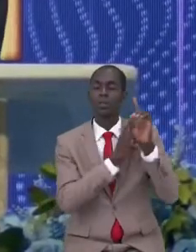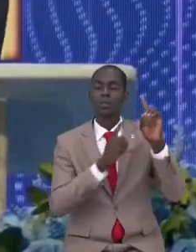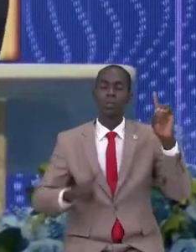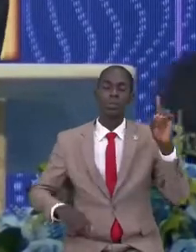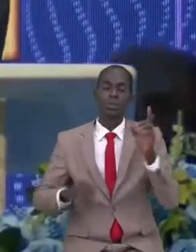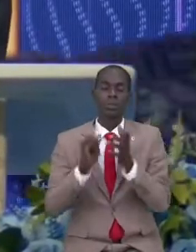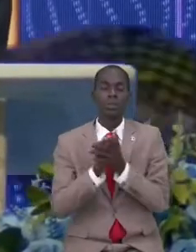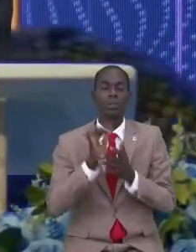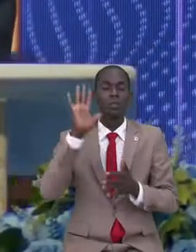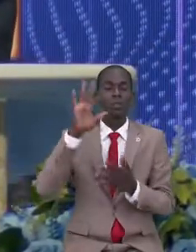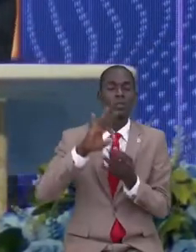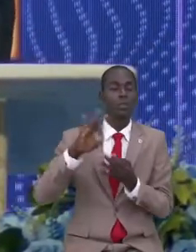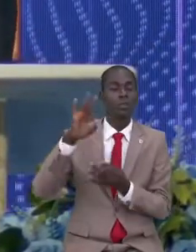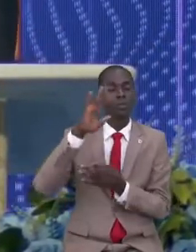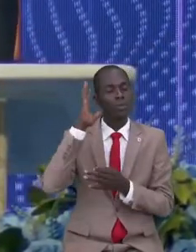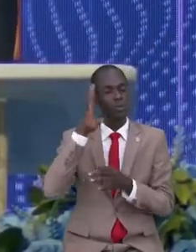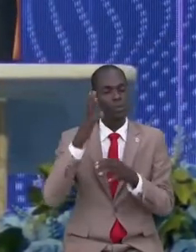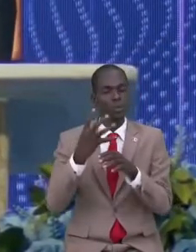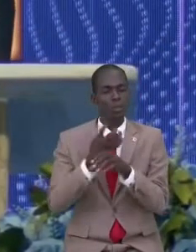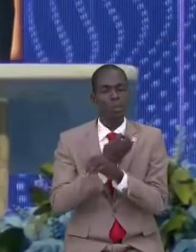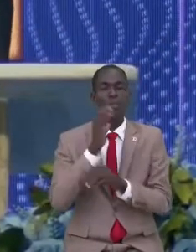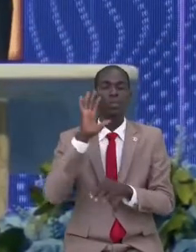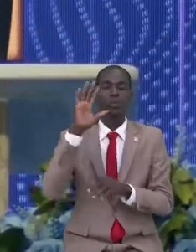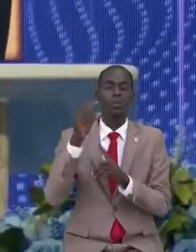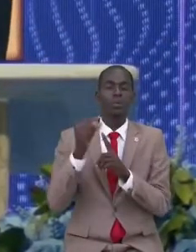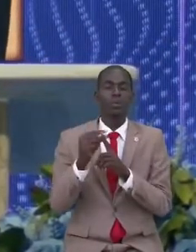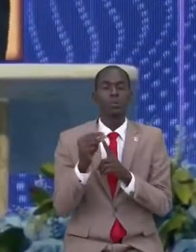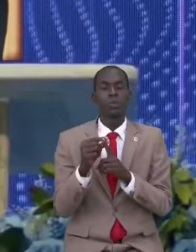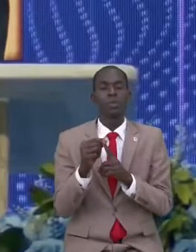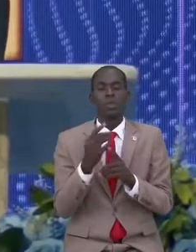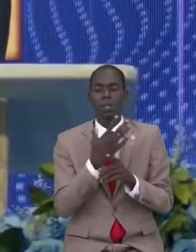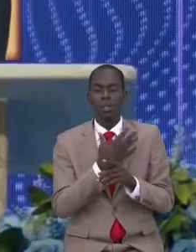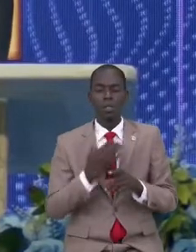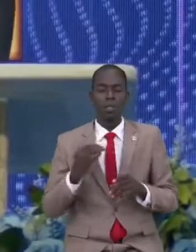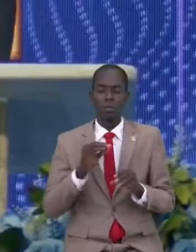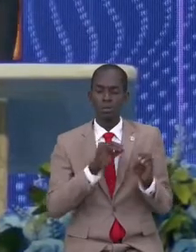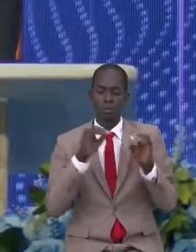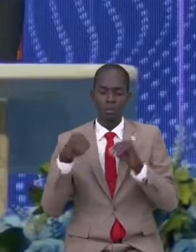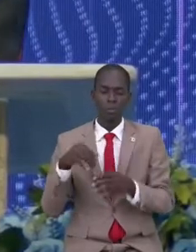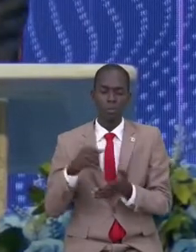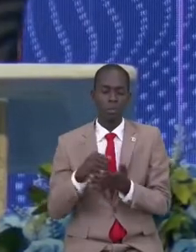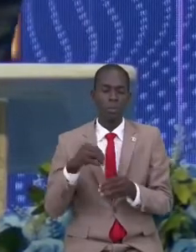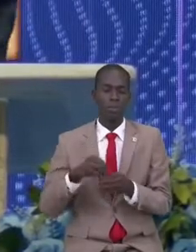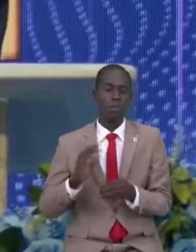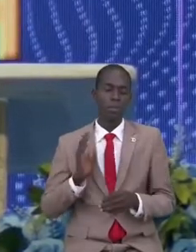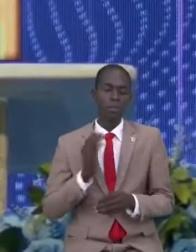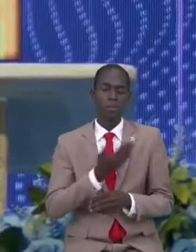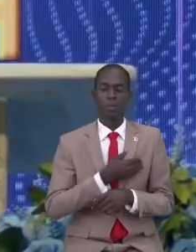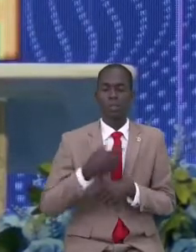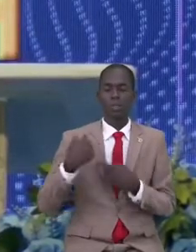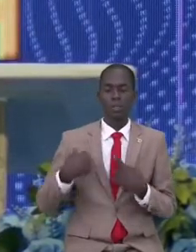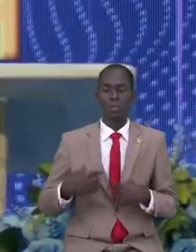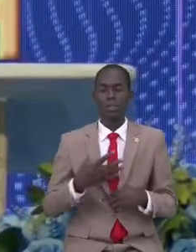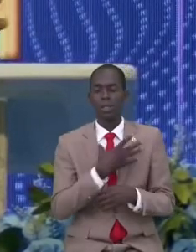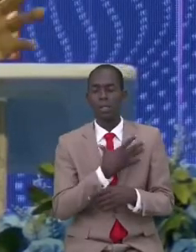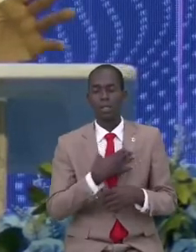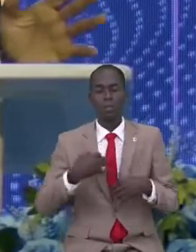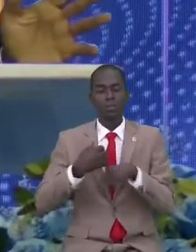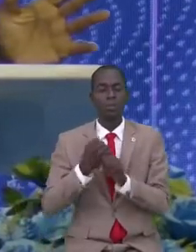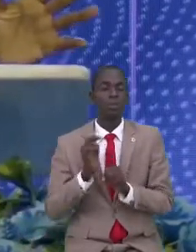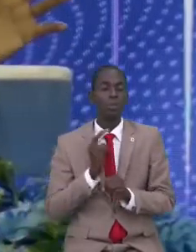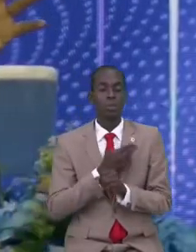your spirit will take the word, apply it to our hearts, and make us to know